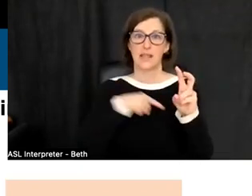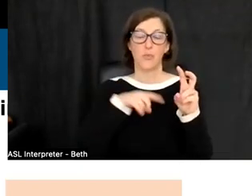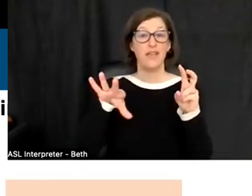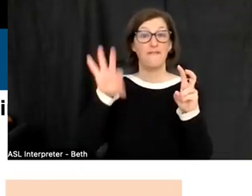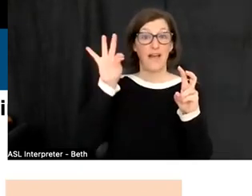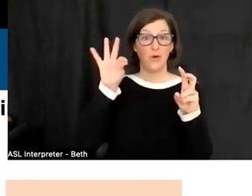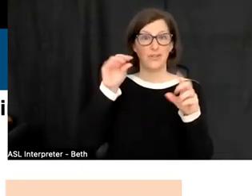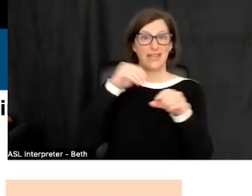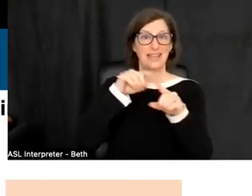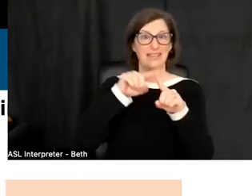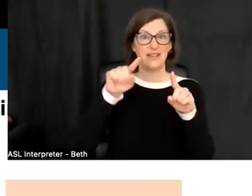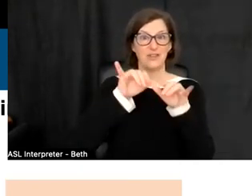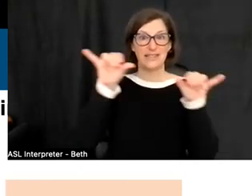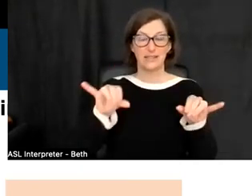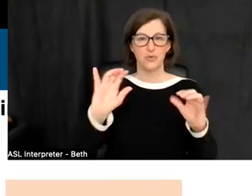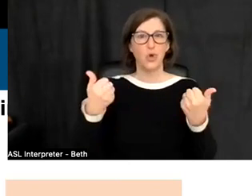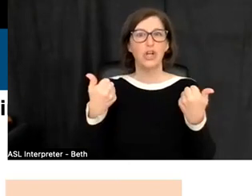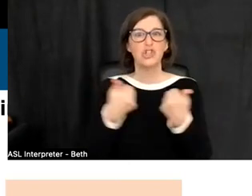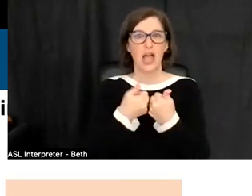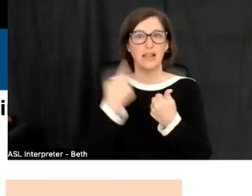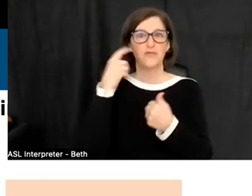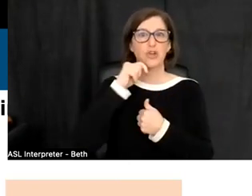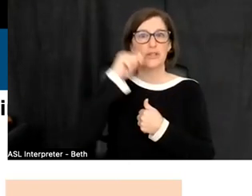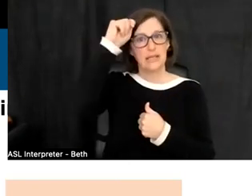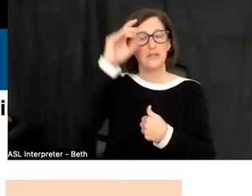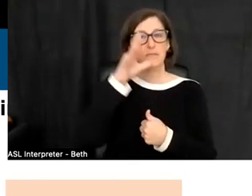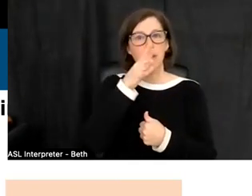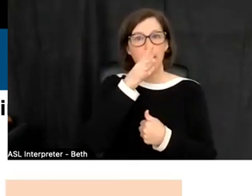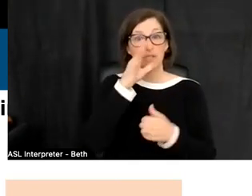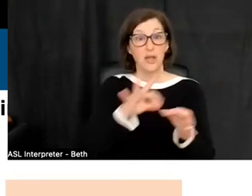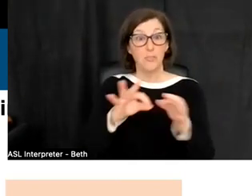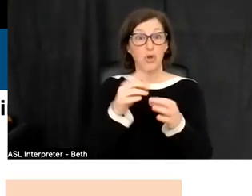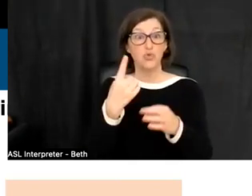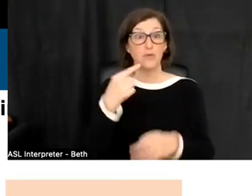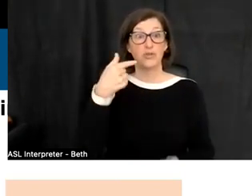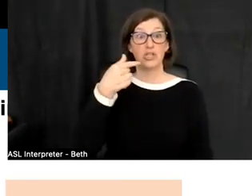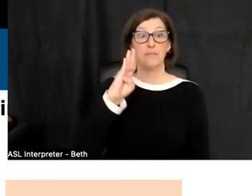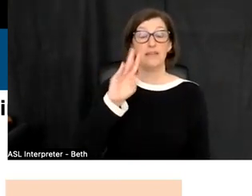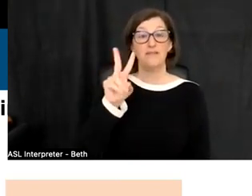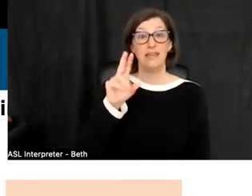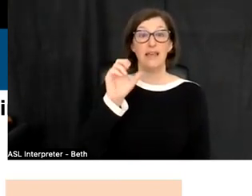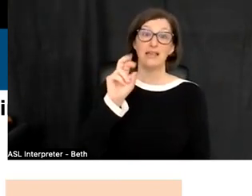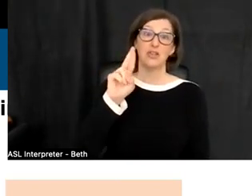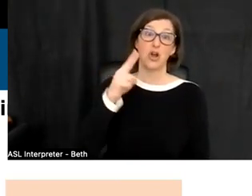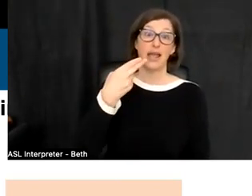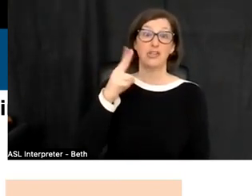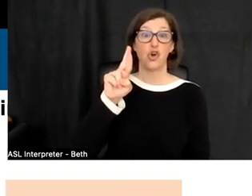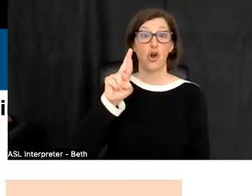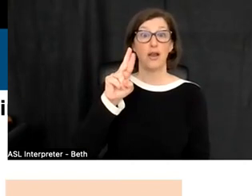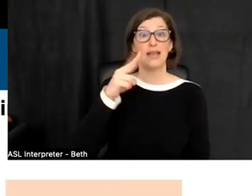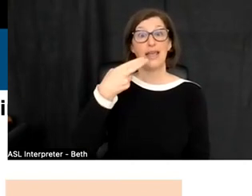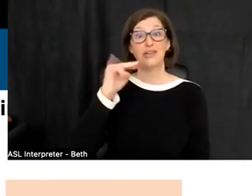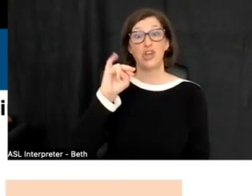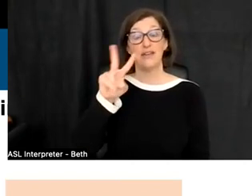different systems to be challenging adolescent mothers. And the key ones were GBV, SRHR, HIV, marriage,